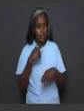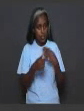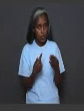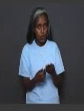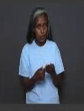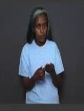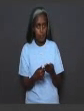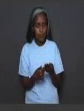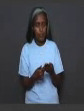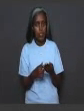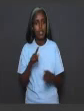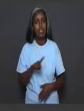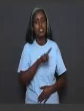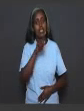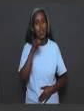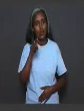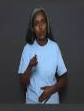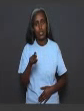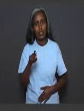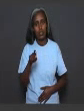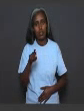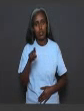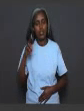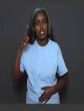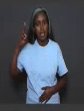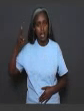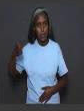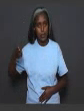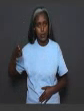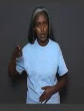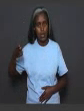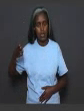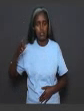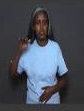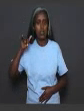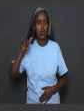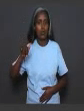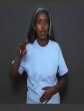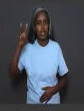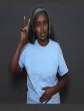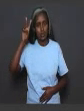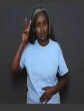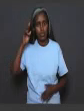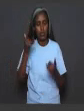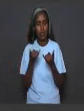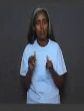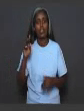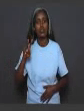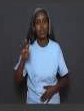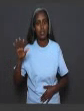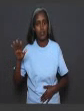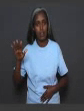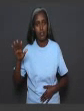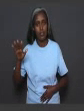Therefore, the equation of the hyperbola is y squared over